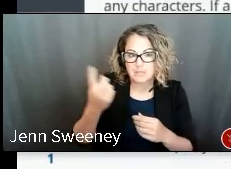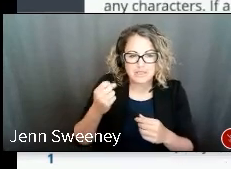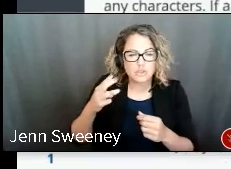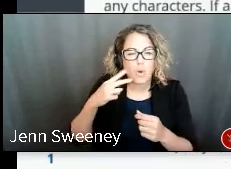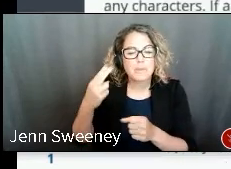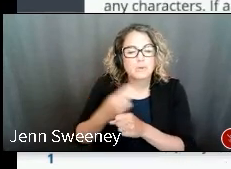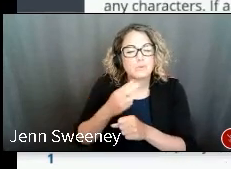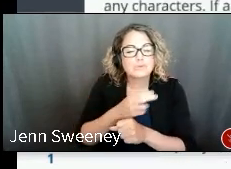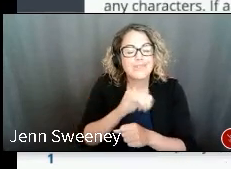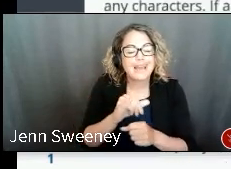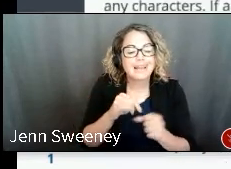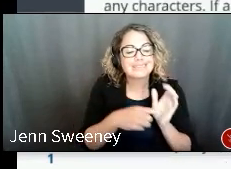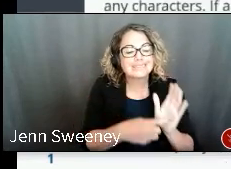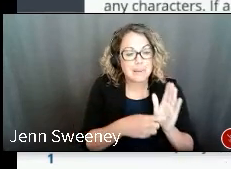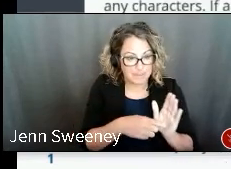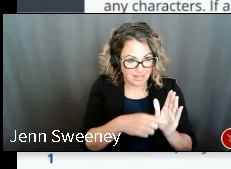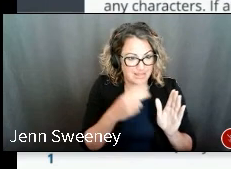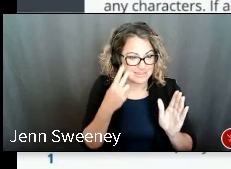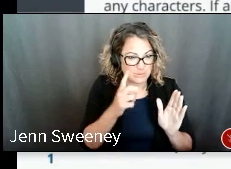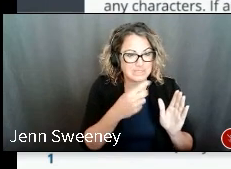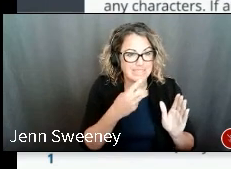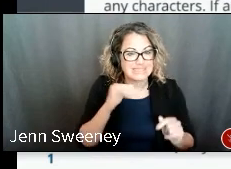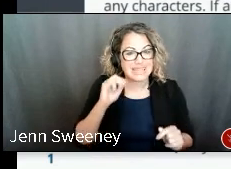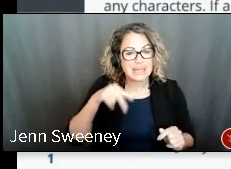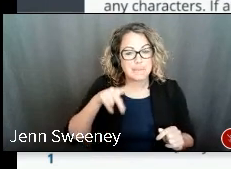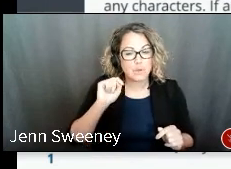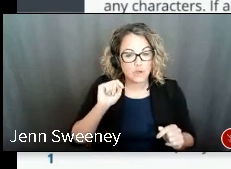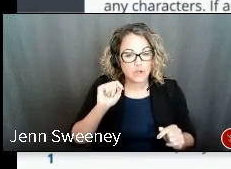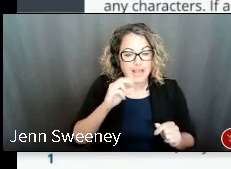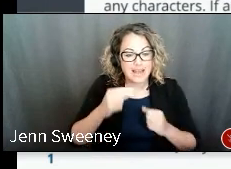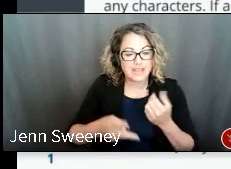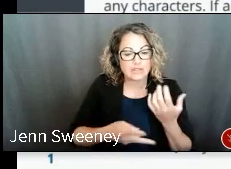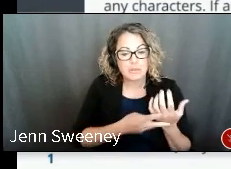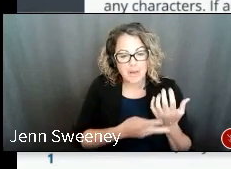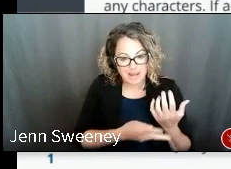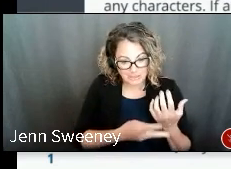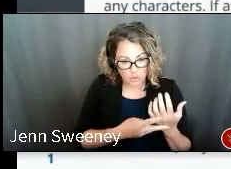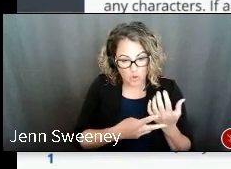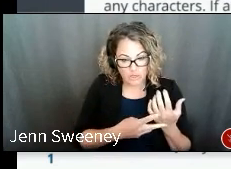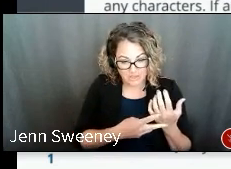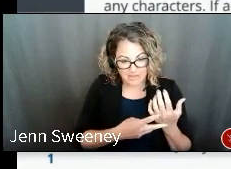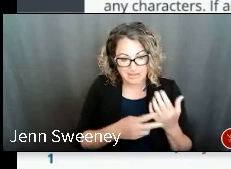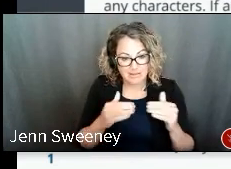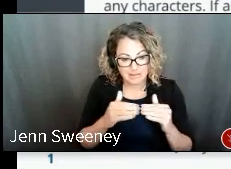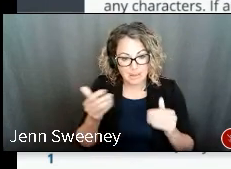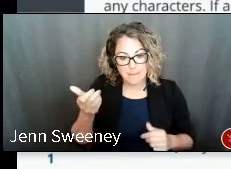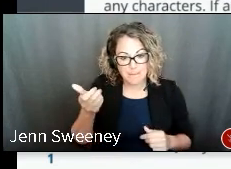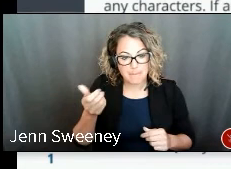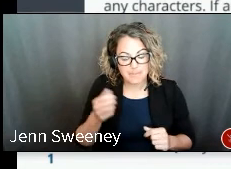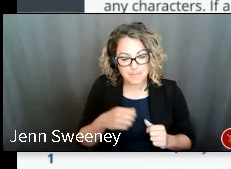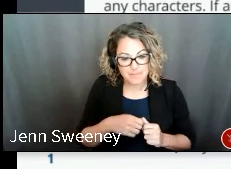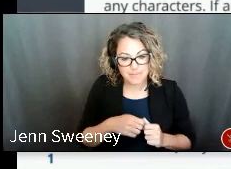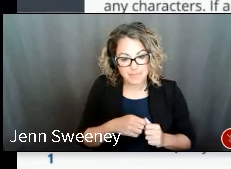here. The input, the repository contains mobile,